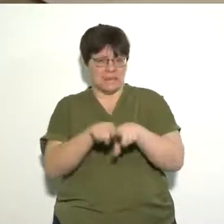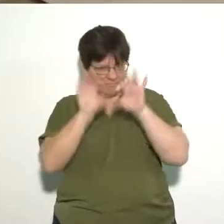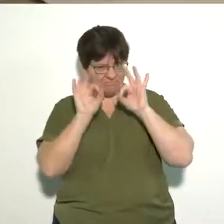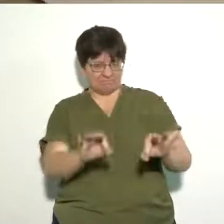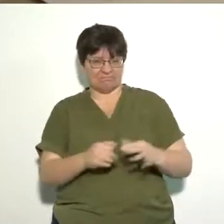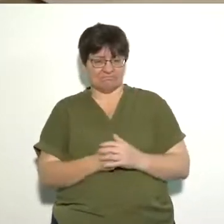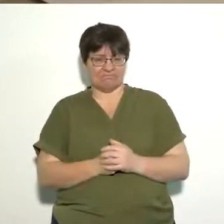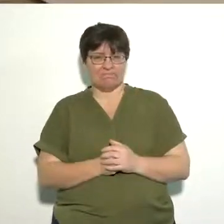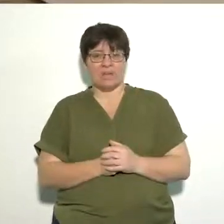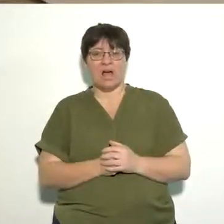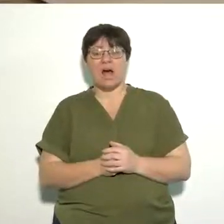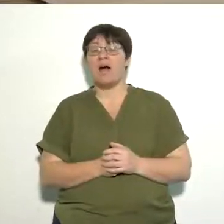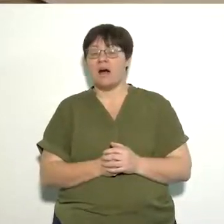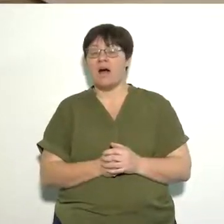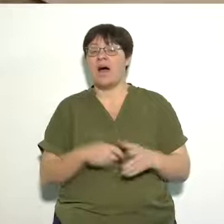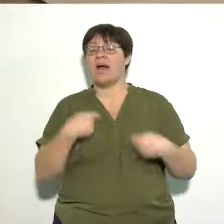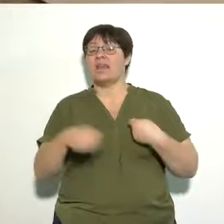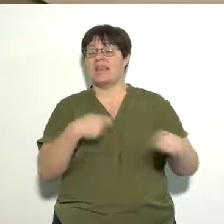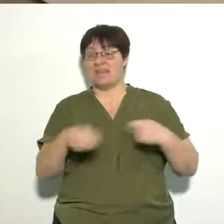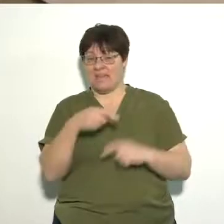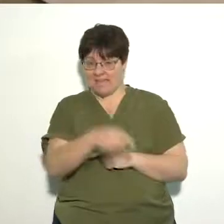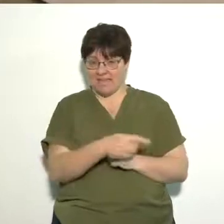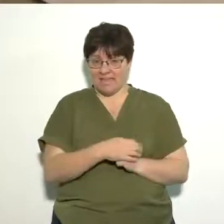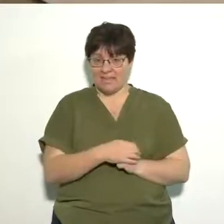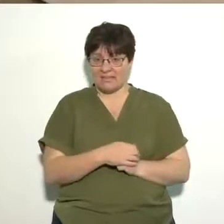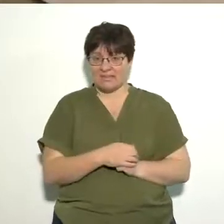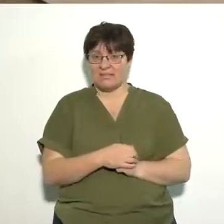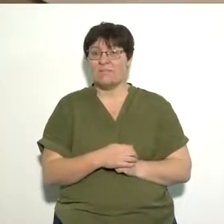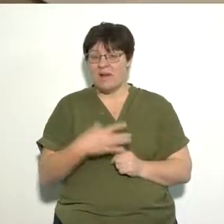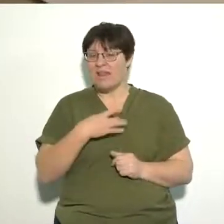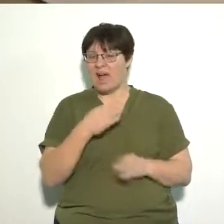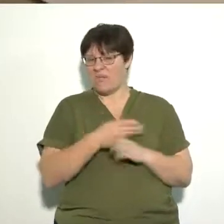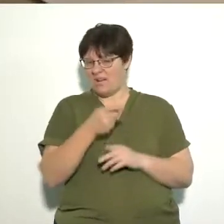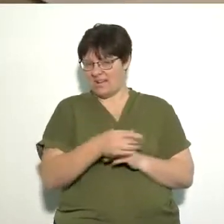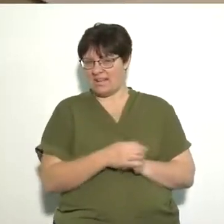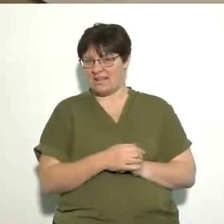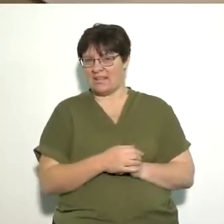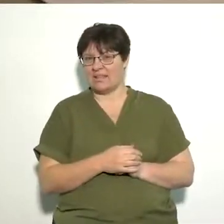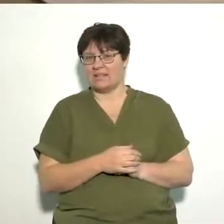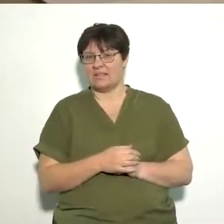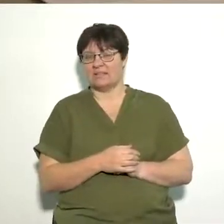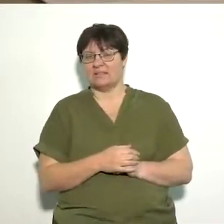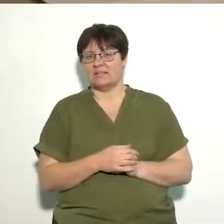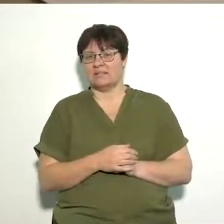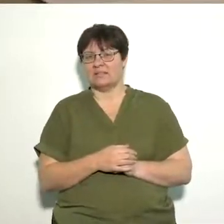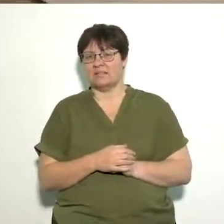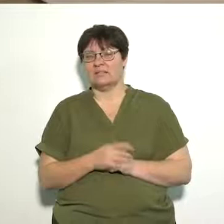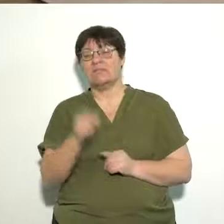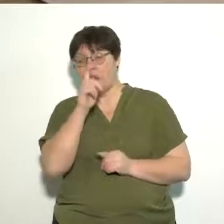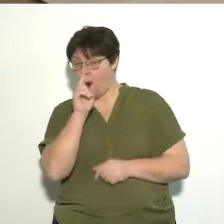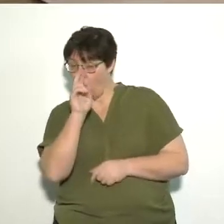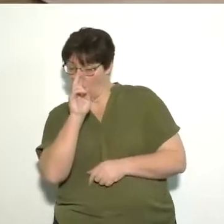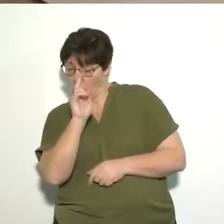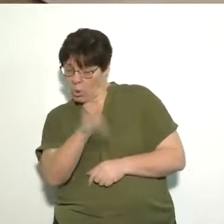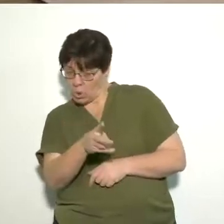leather is quite nice. I enjoy working with objects like this because it will give you what